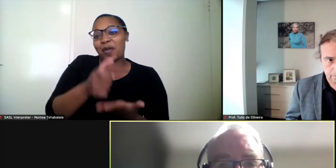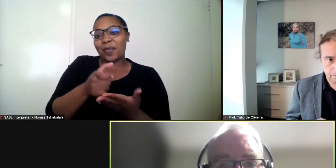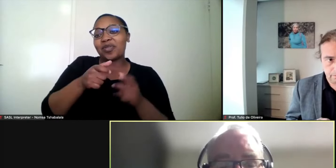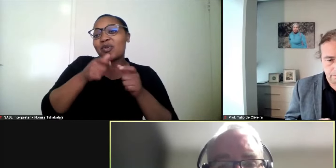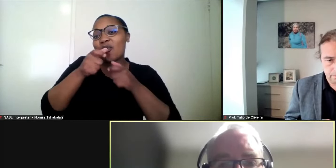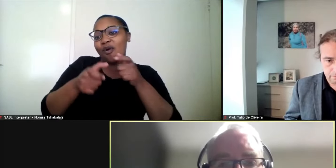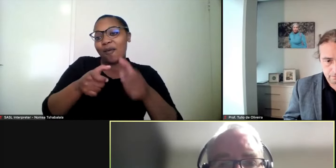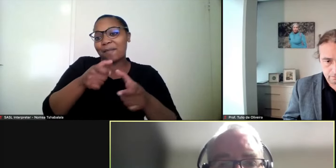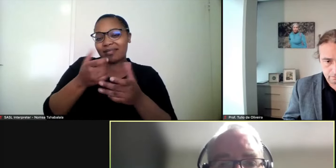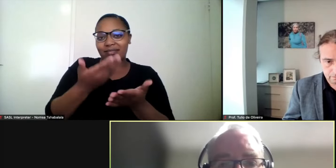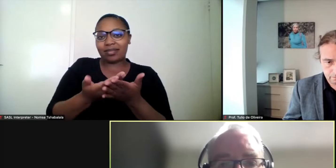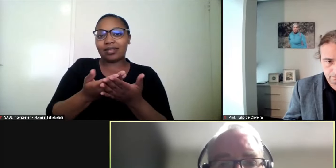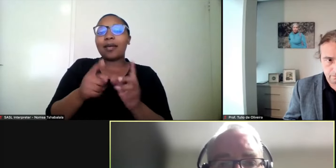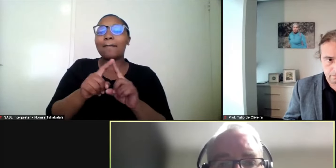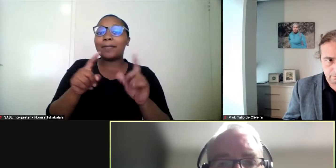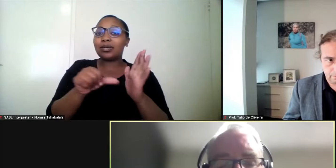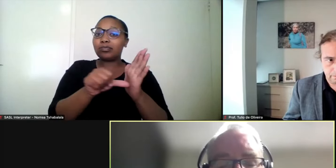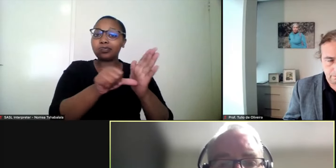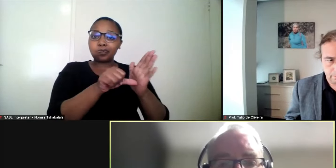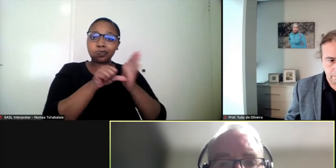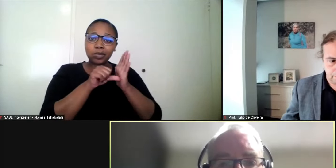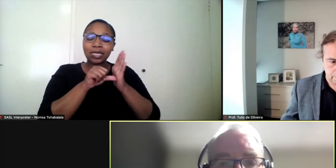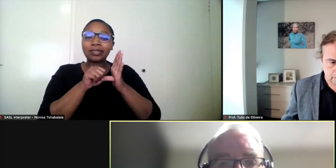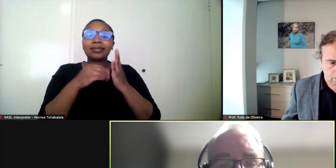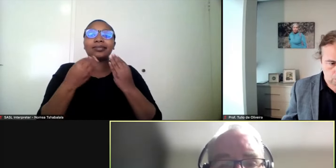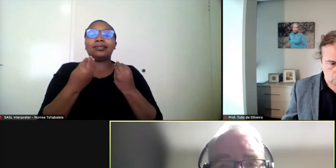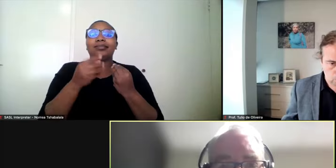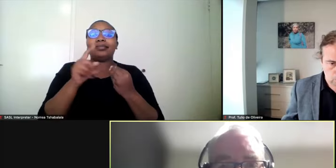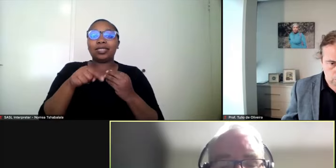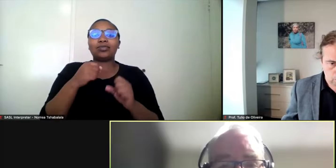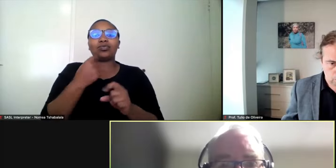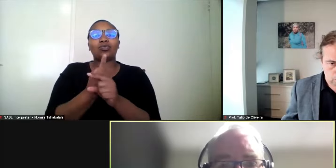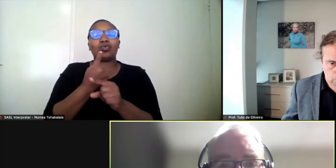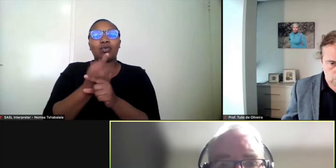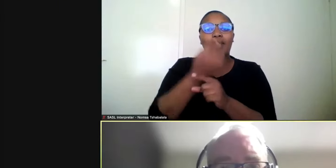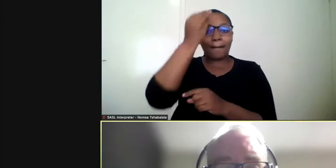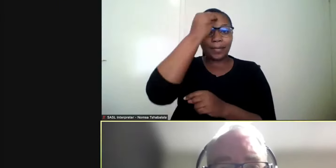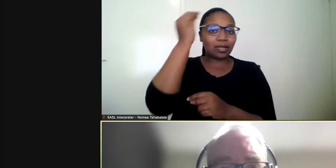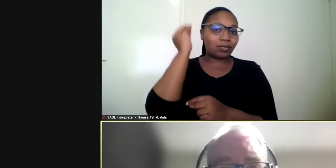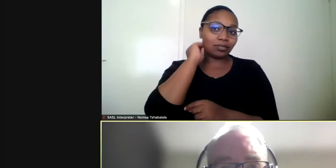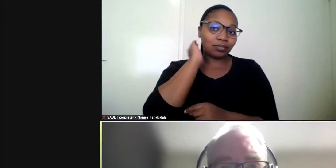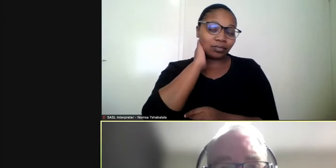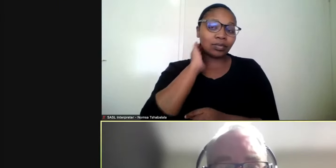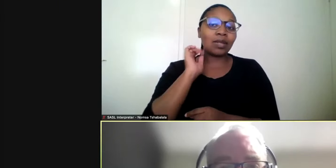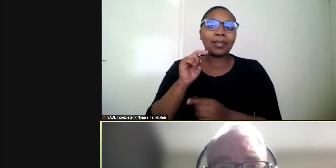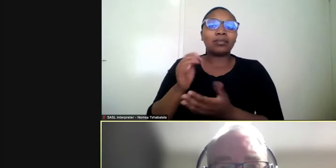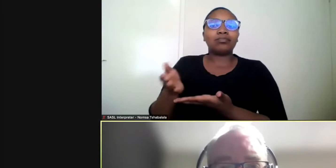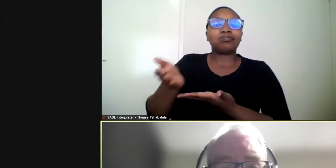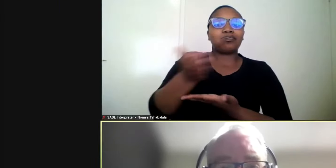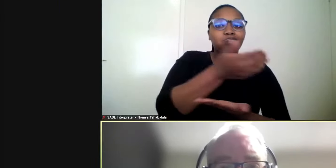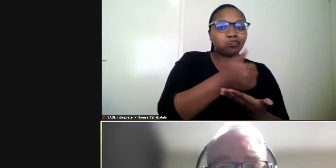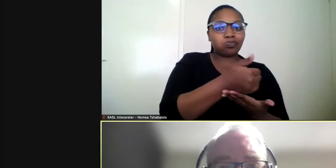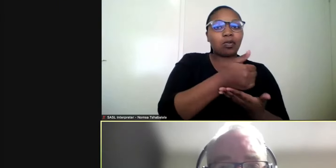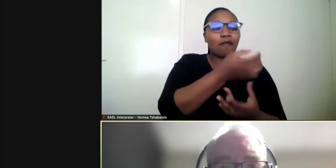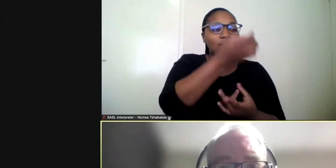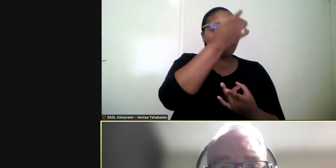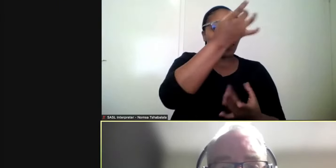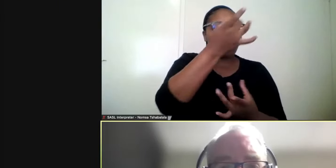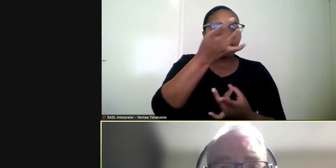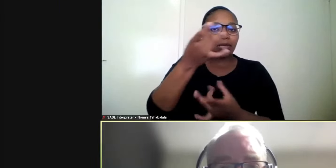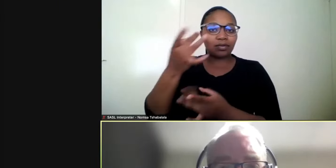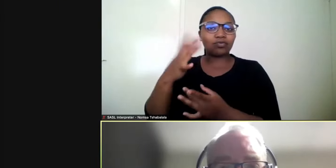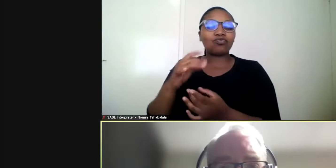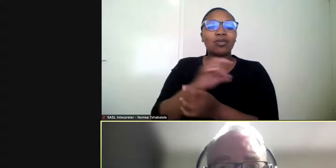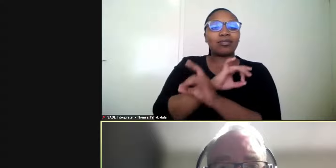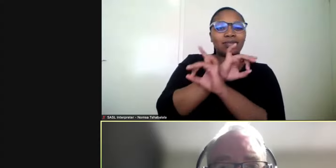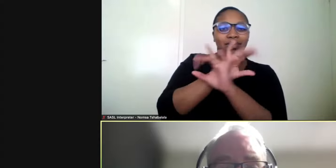notice is that always it's putting all the data together and trying to collate the data and understand what's